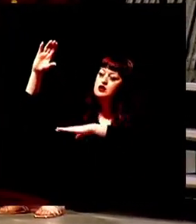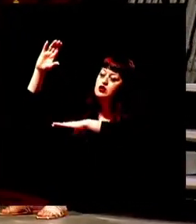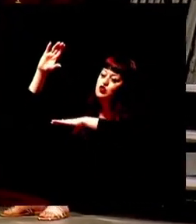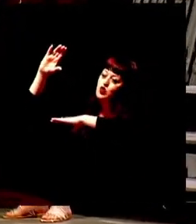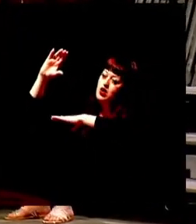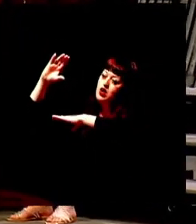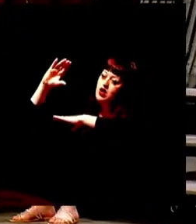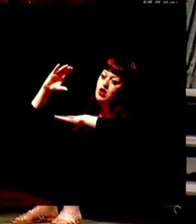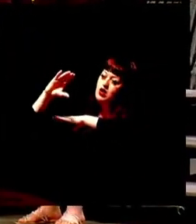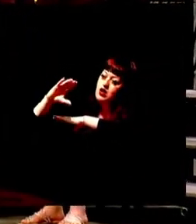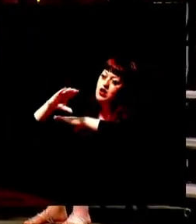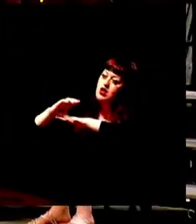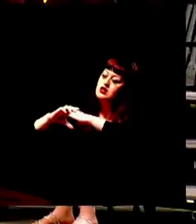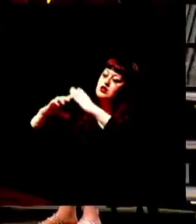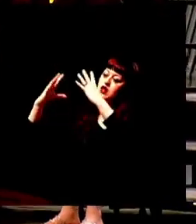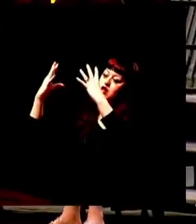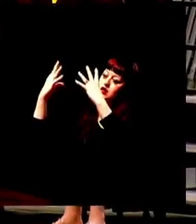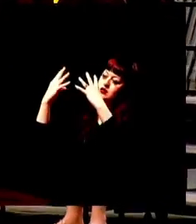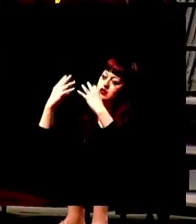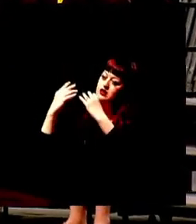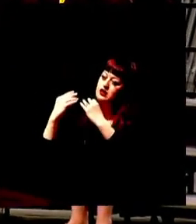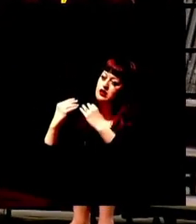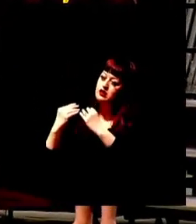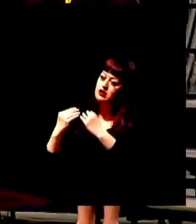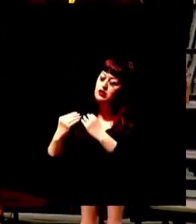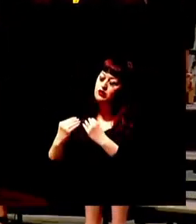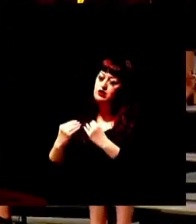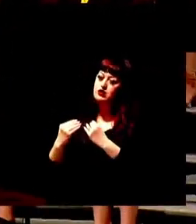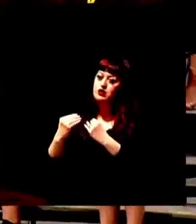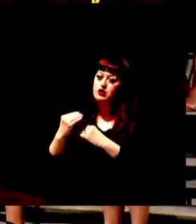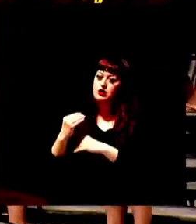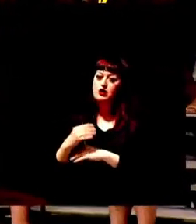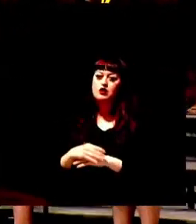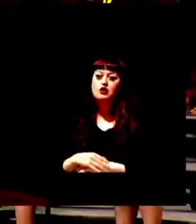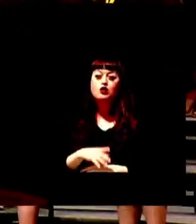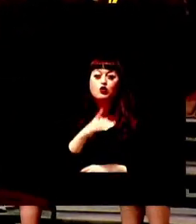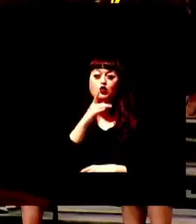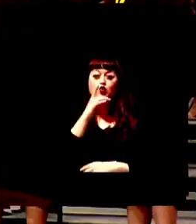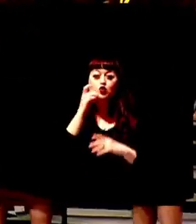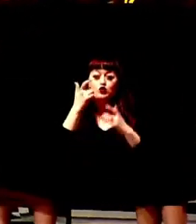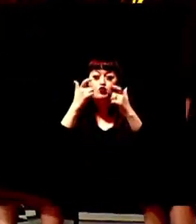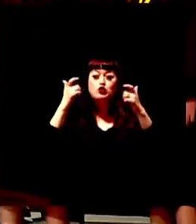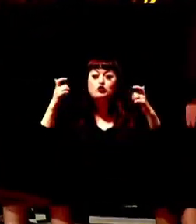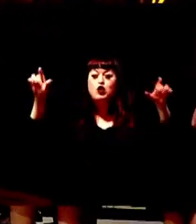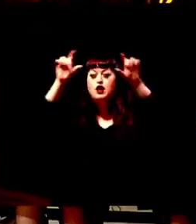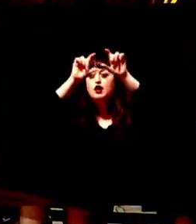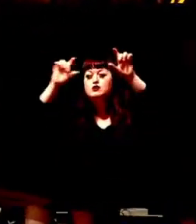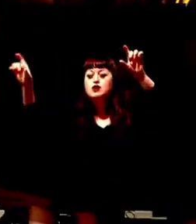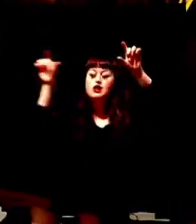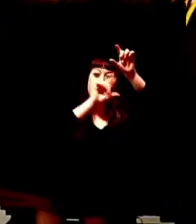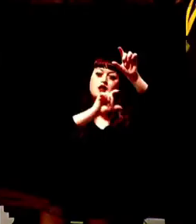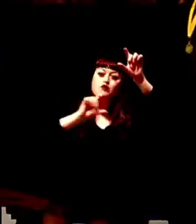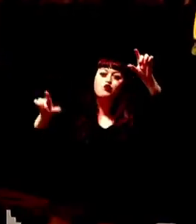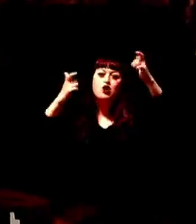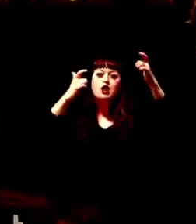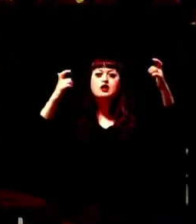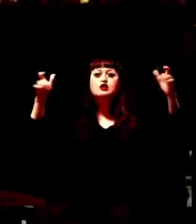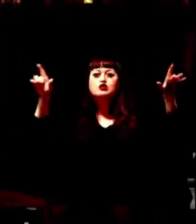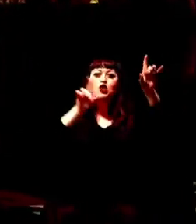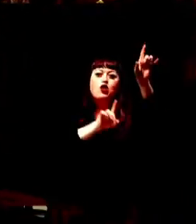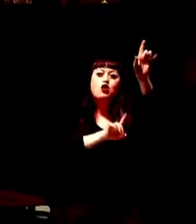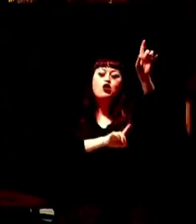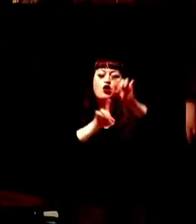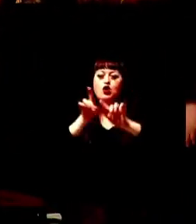hailed at the twilight's last gleaming, whose broad stripes and